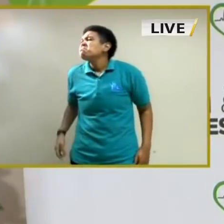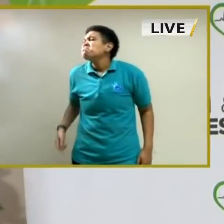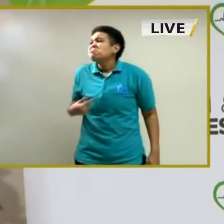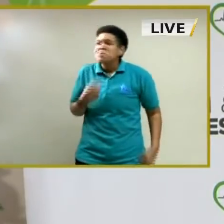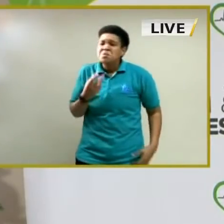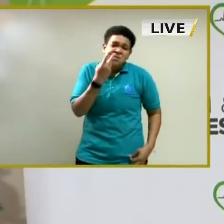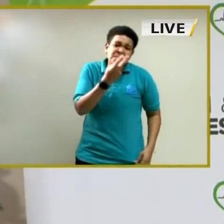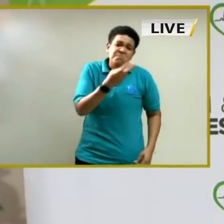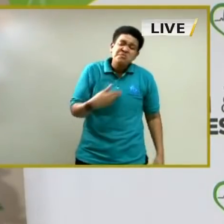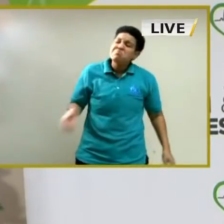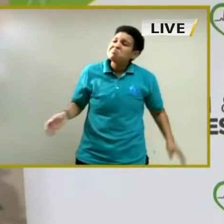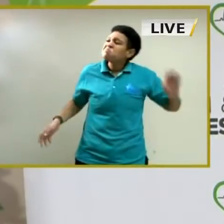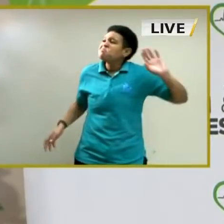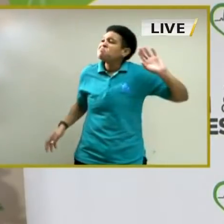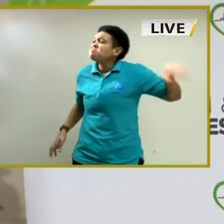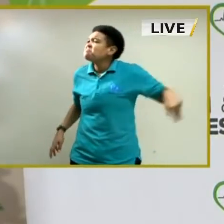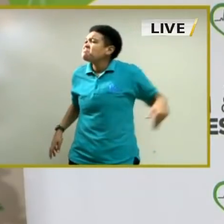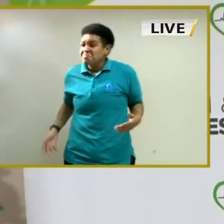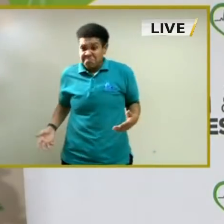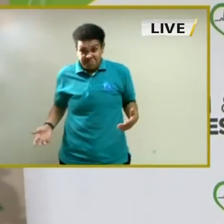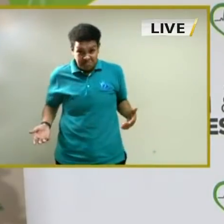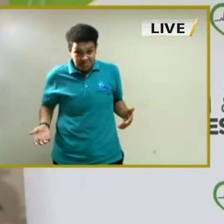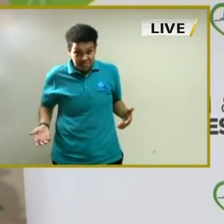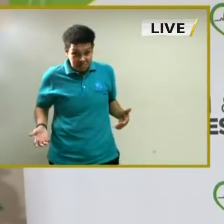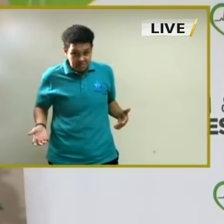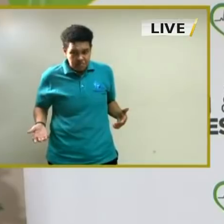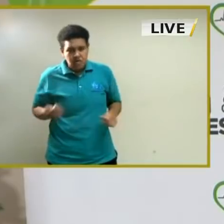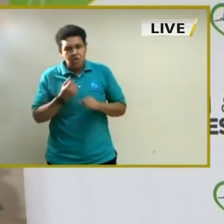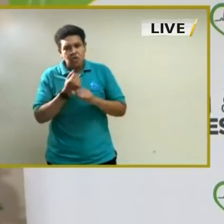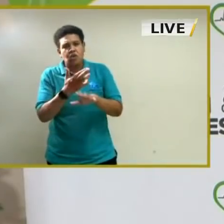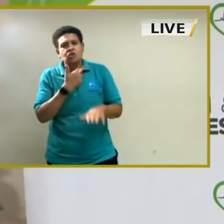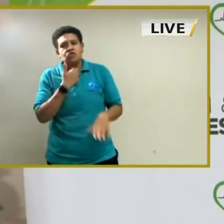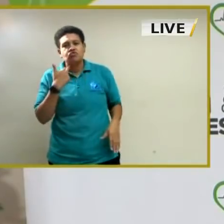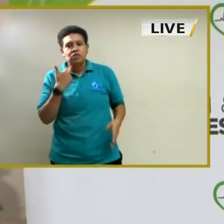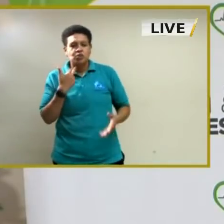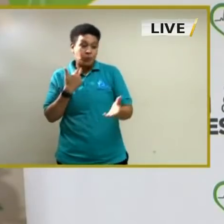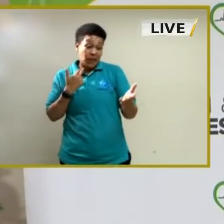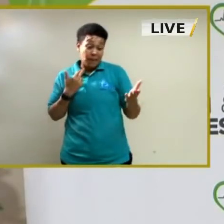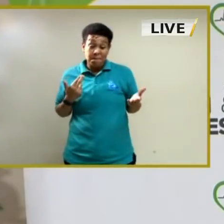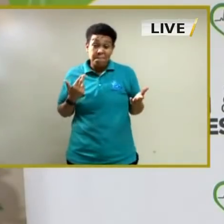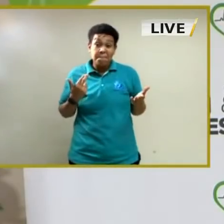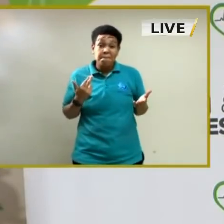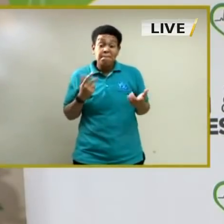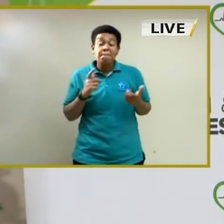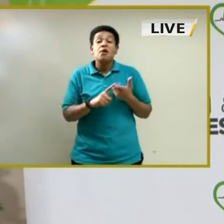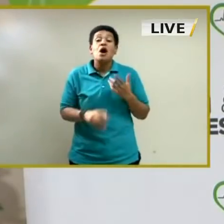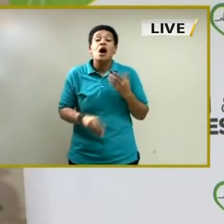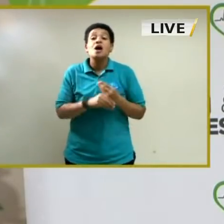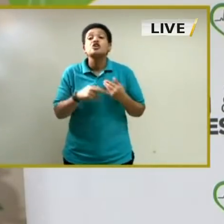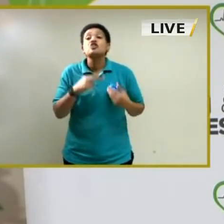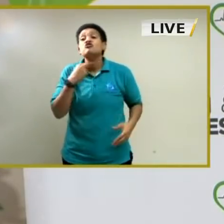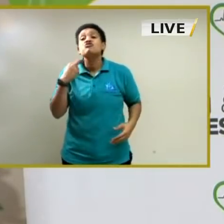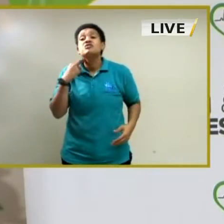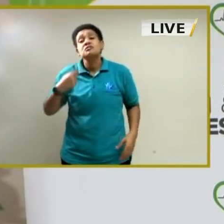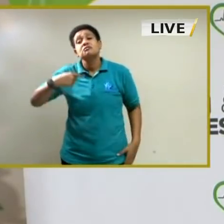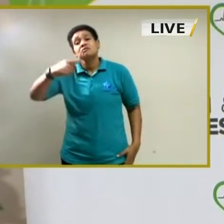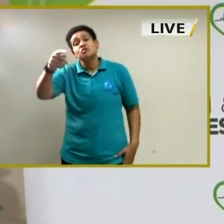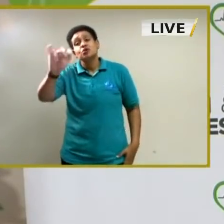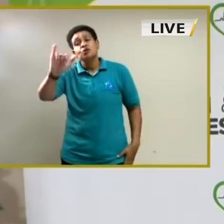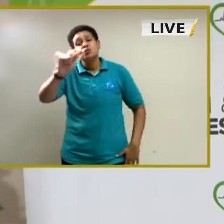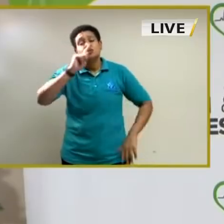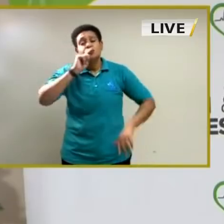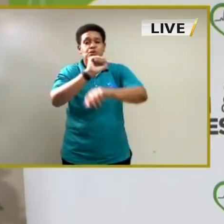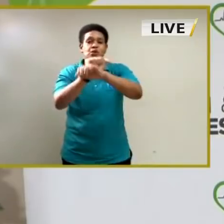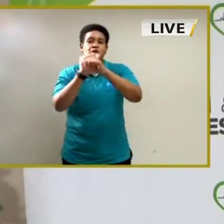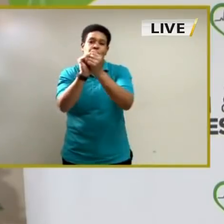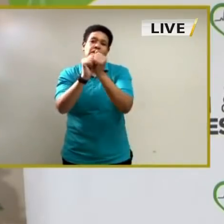messaging, then it poses a risk to them, and it does pose a risk to us too, as a collective,